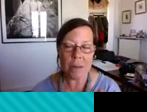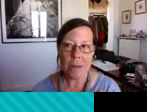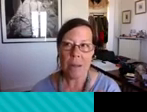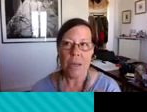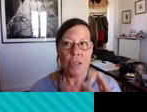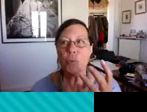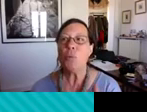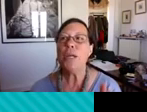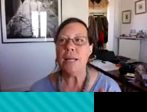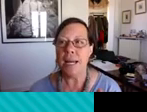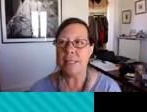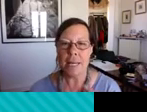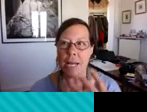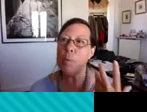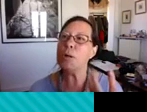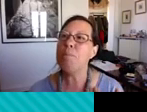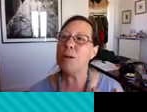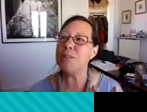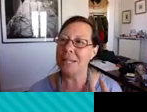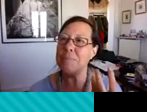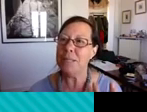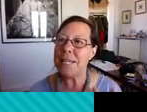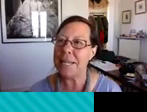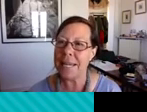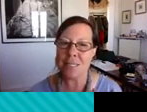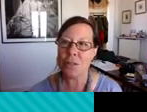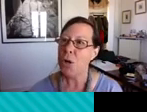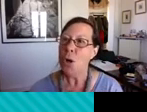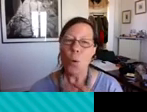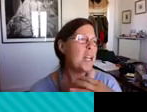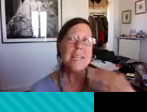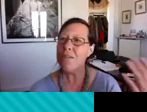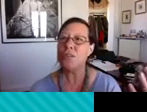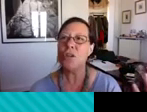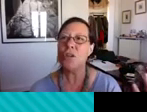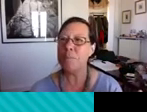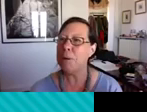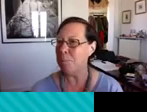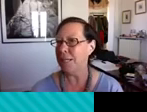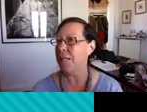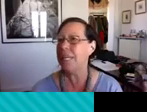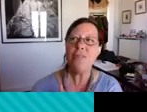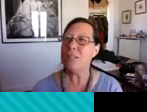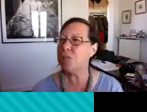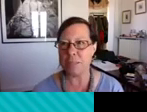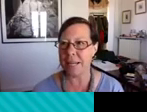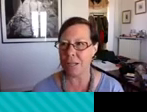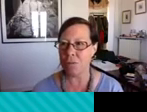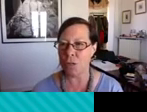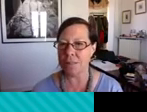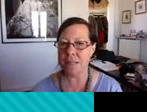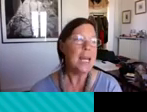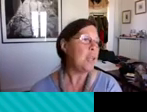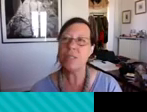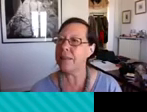it, you would realize that an important person like Melinda Gates would never talk in public, even if she was getting a